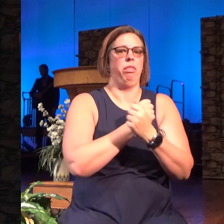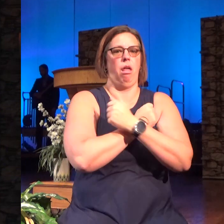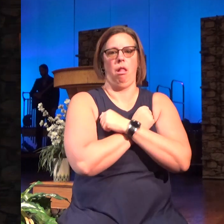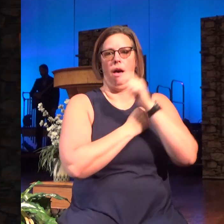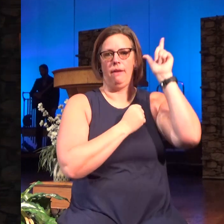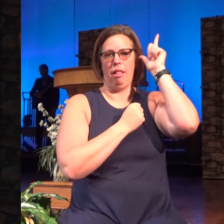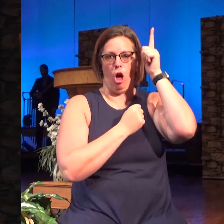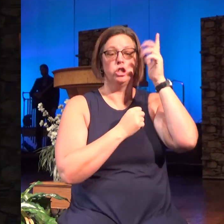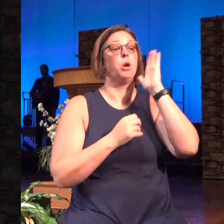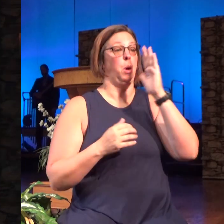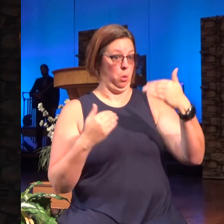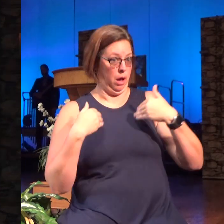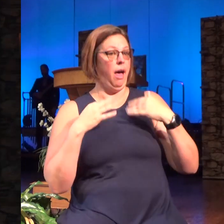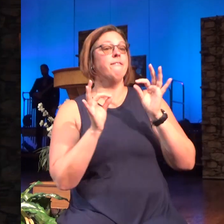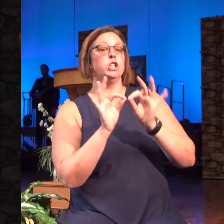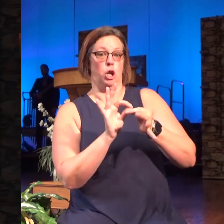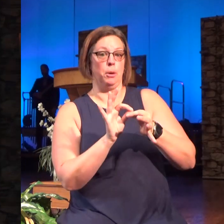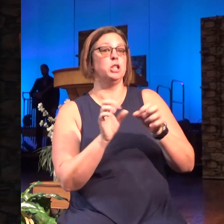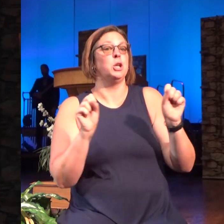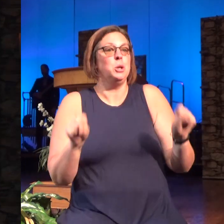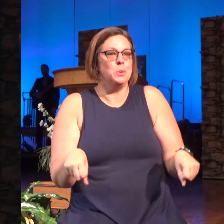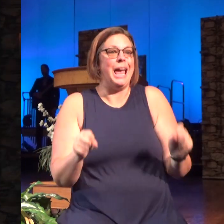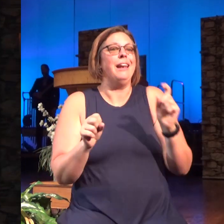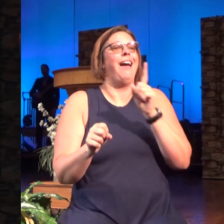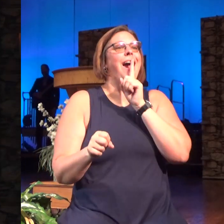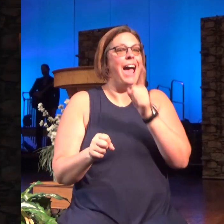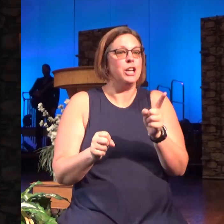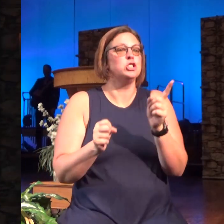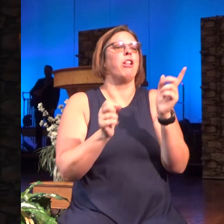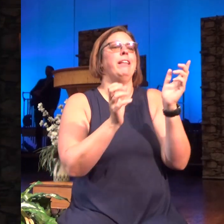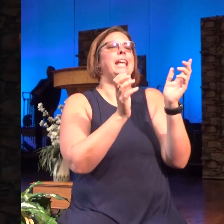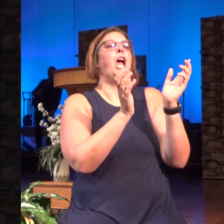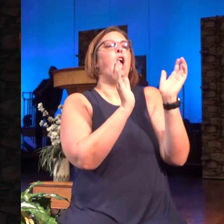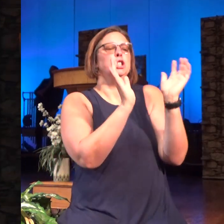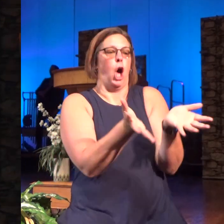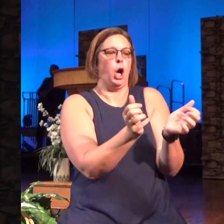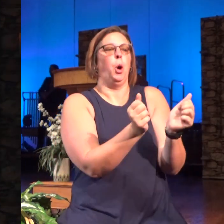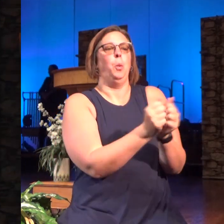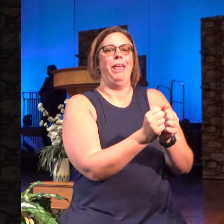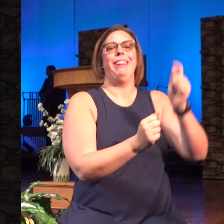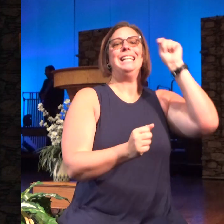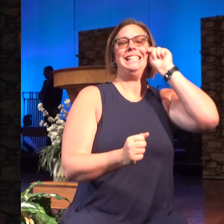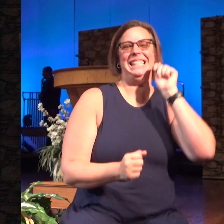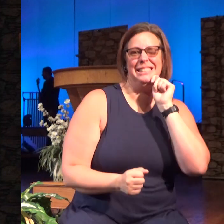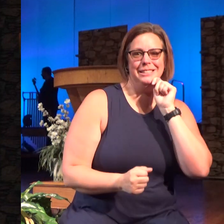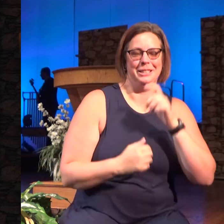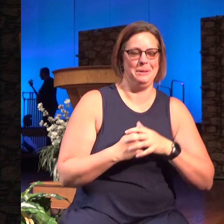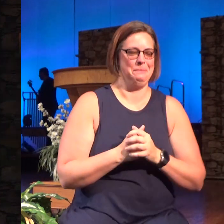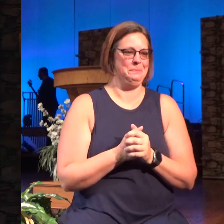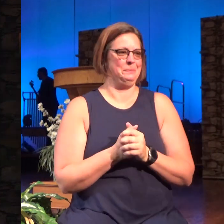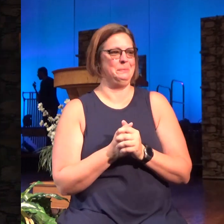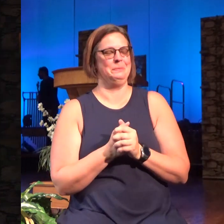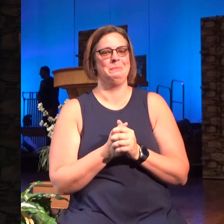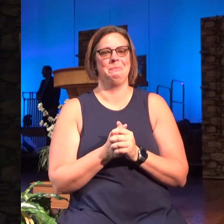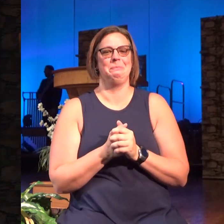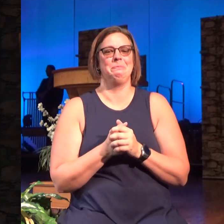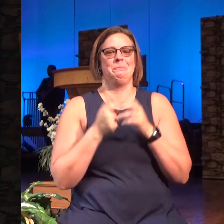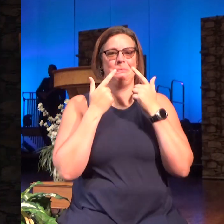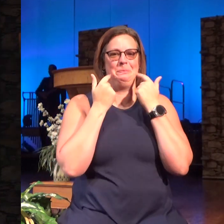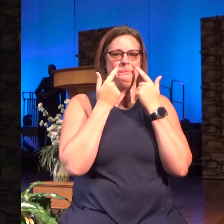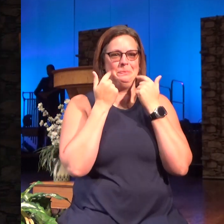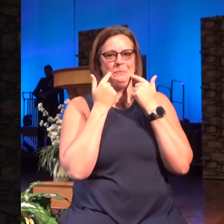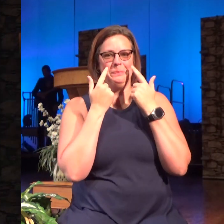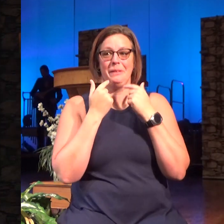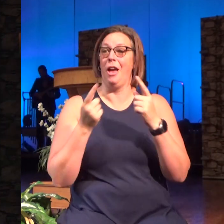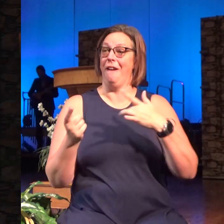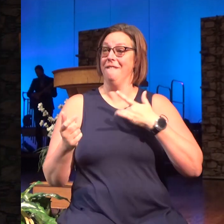have interpreters so people can actually talk to teens. And so that'll be good. But that's on September 1st. So you guys feeling pumped?